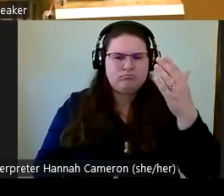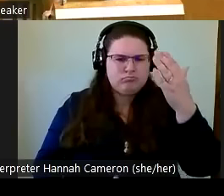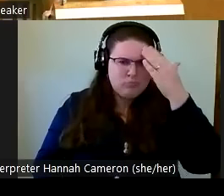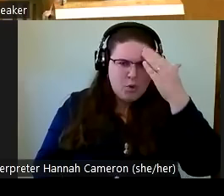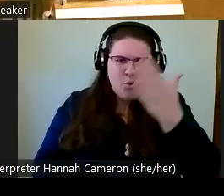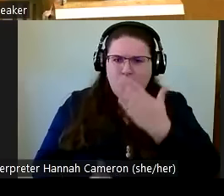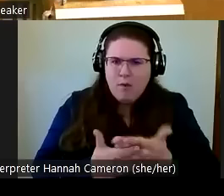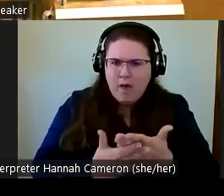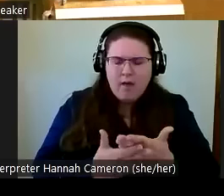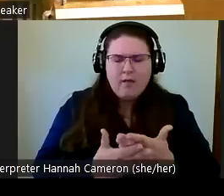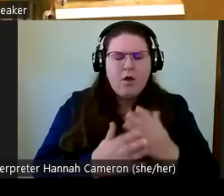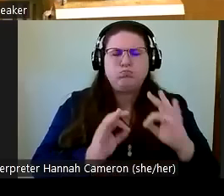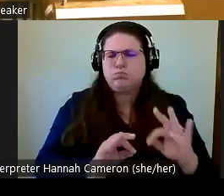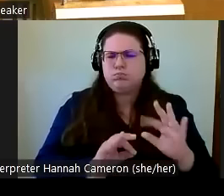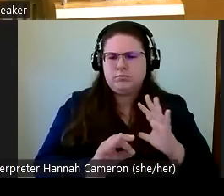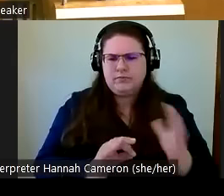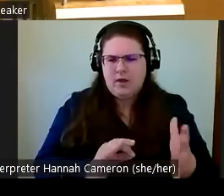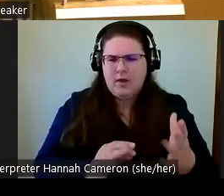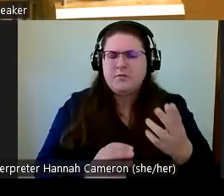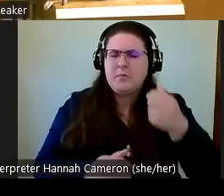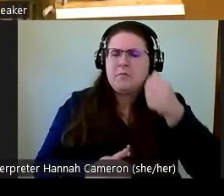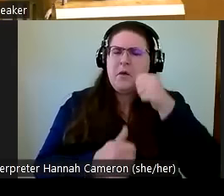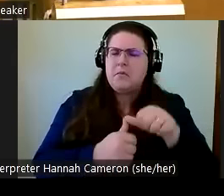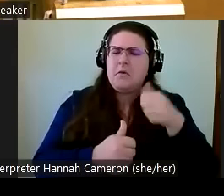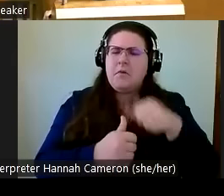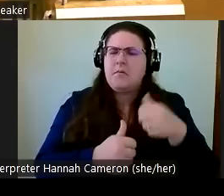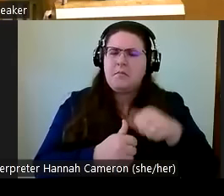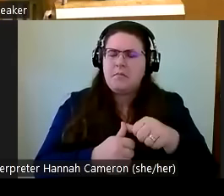not registering in the same way.